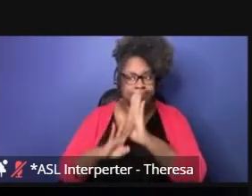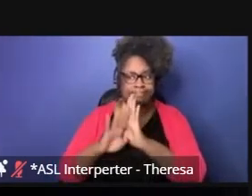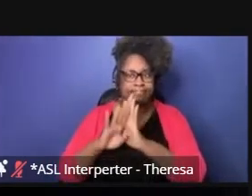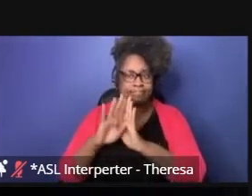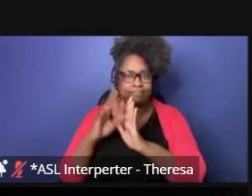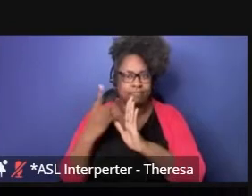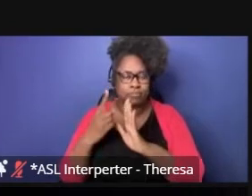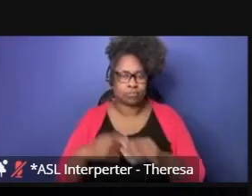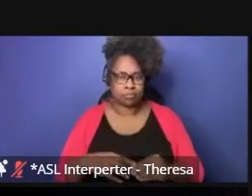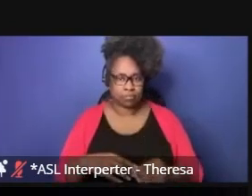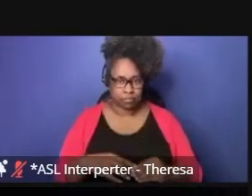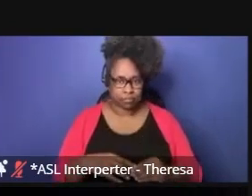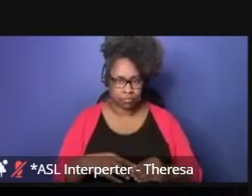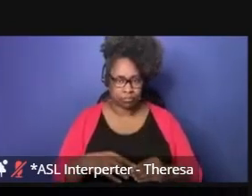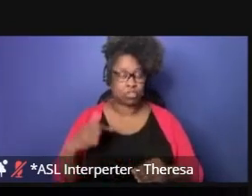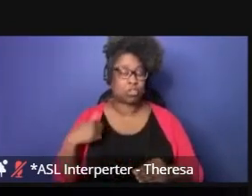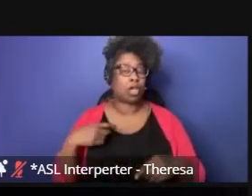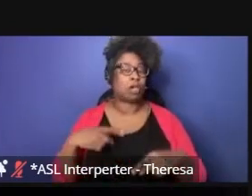So let me pause here.